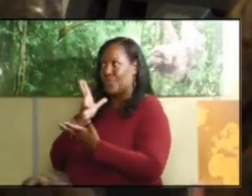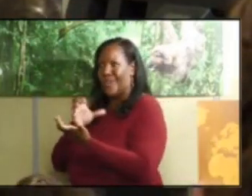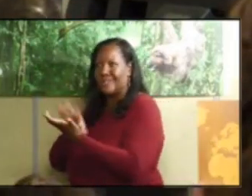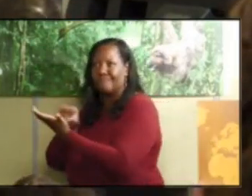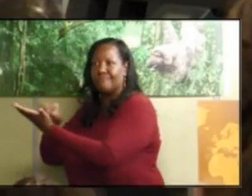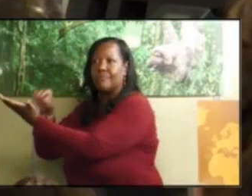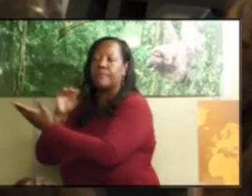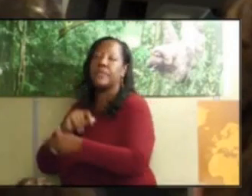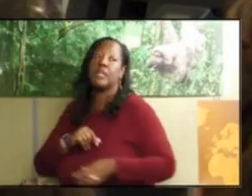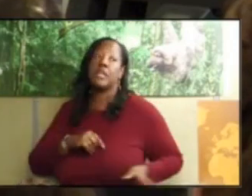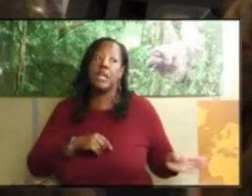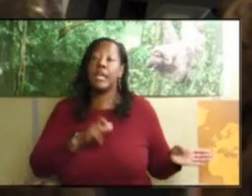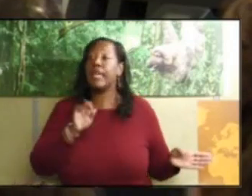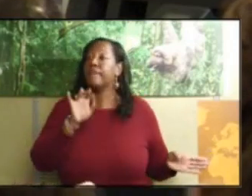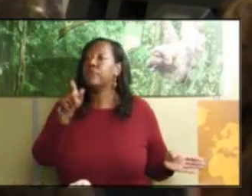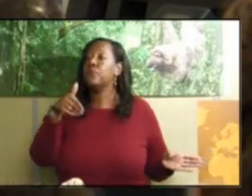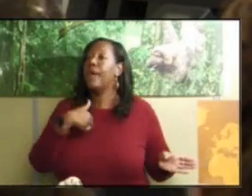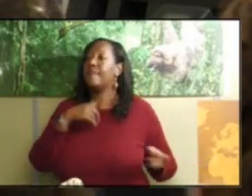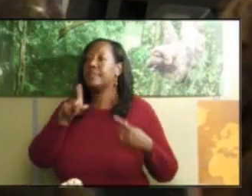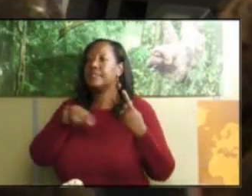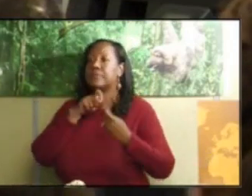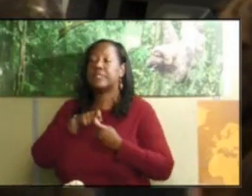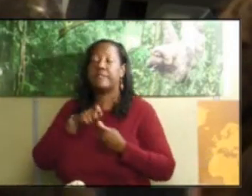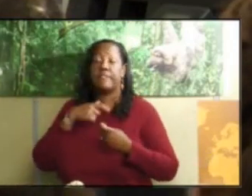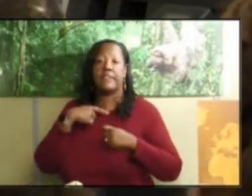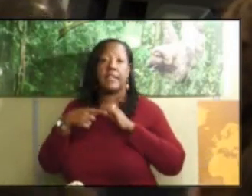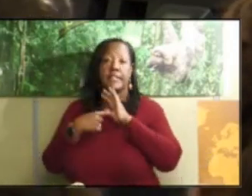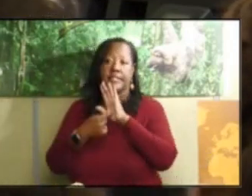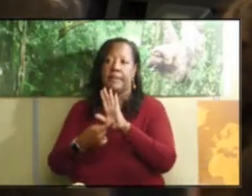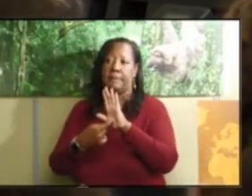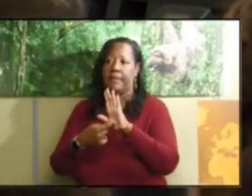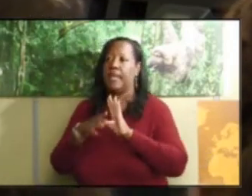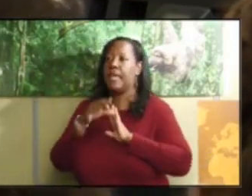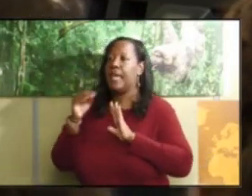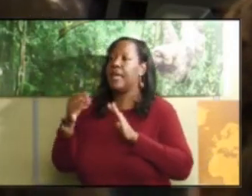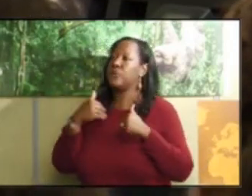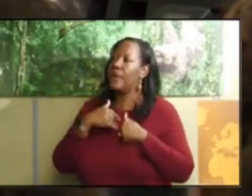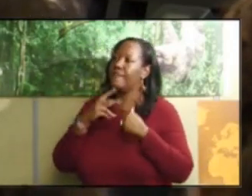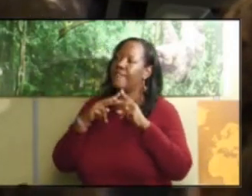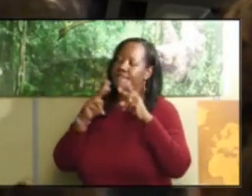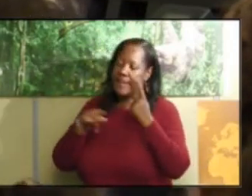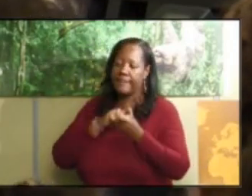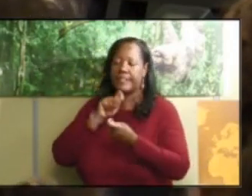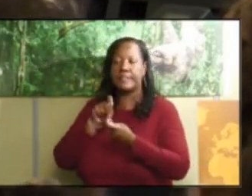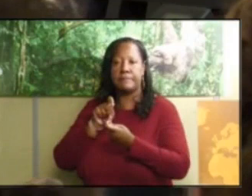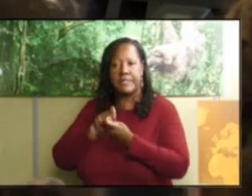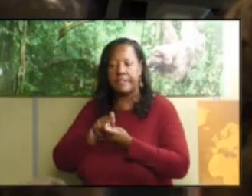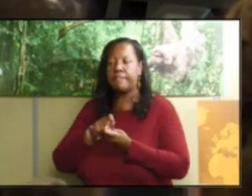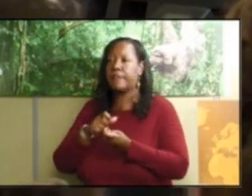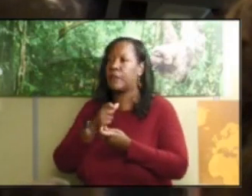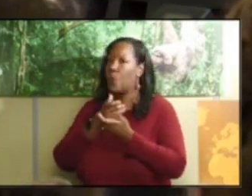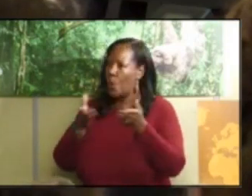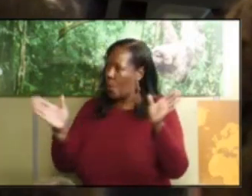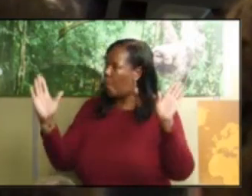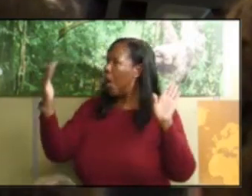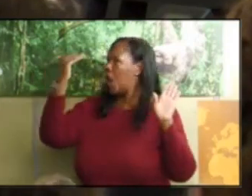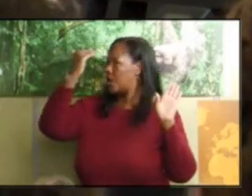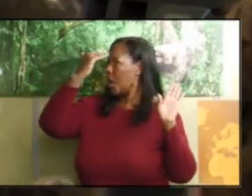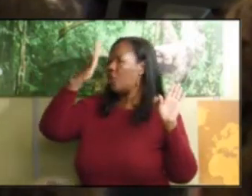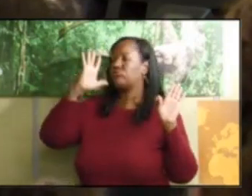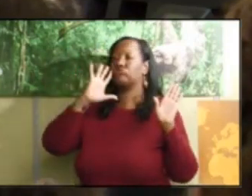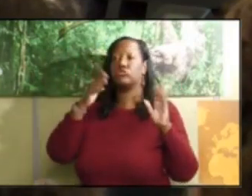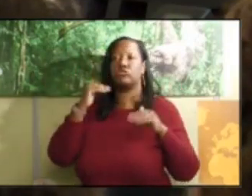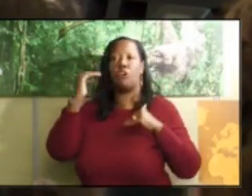a specific exhibit where you were going after a very specific, well-knowledged audience, you could develop something for